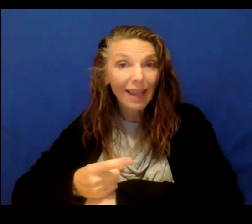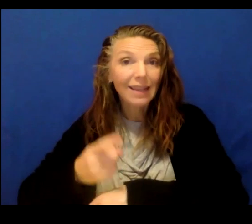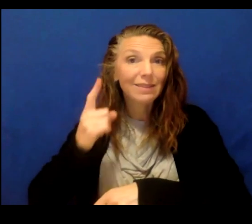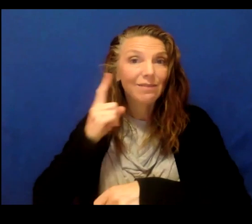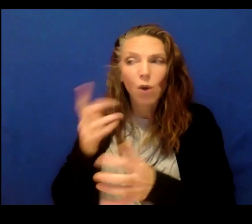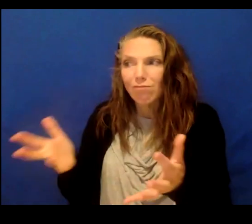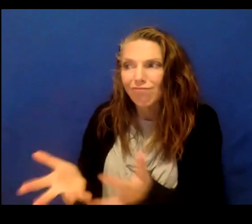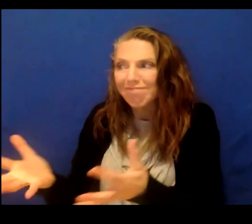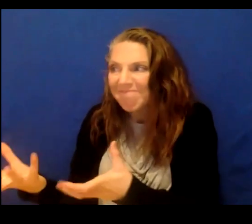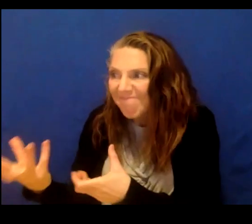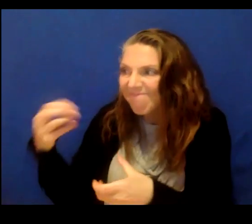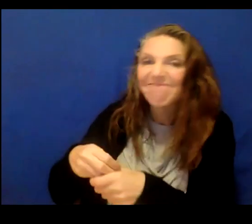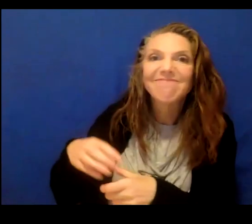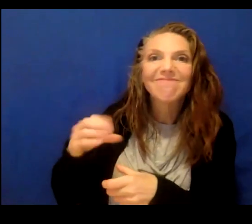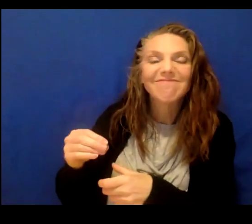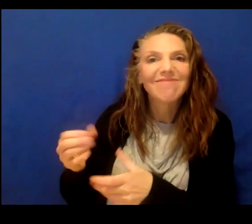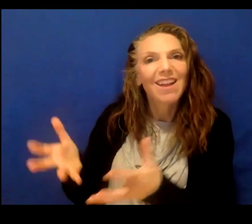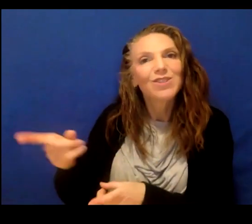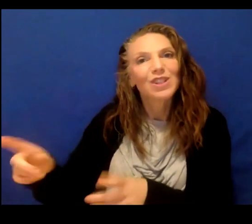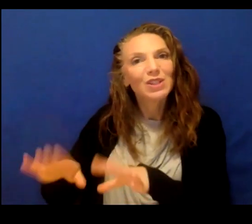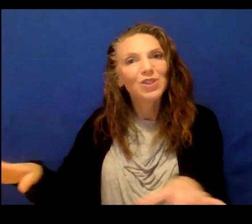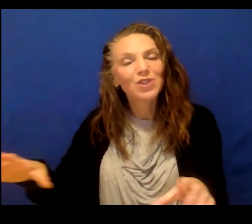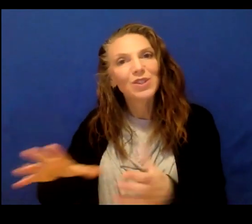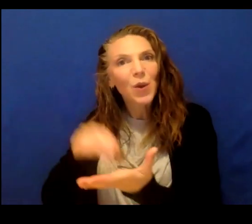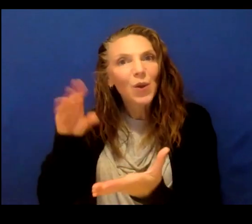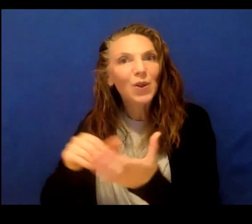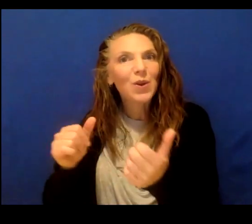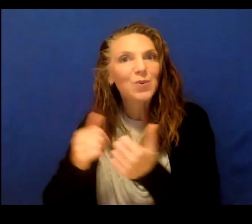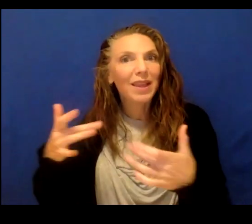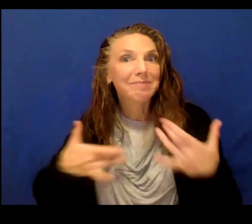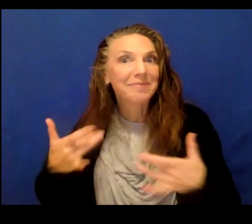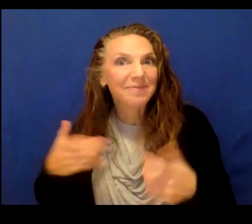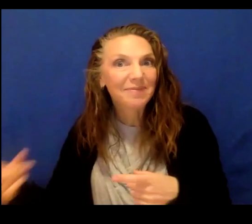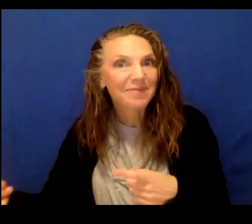joyful learning with this lens of presuming competence,